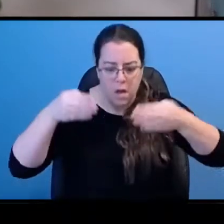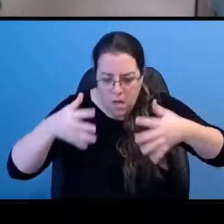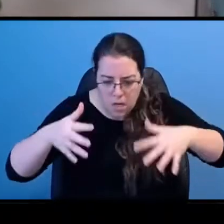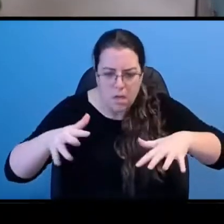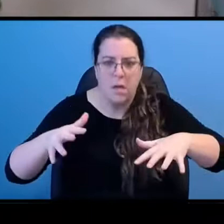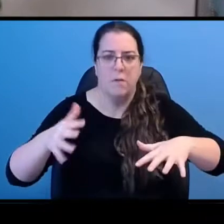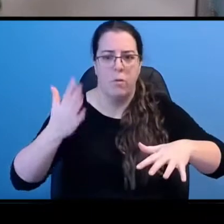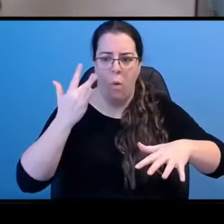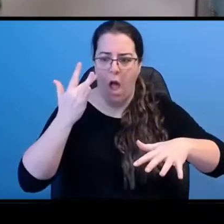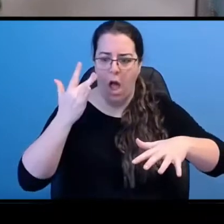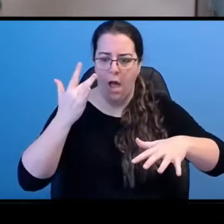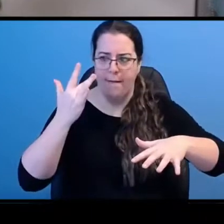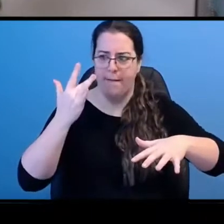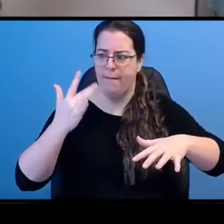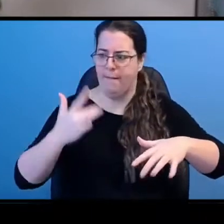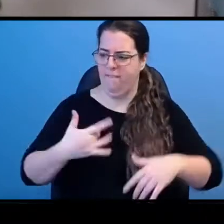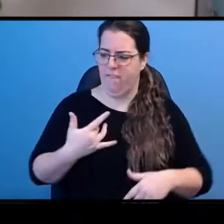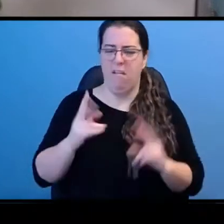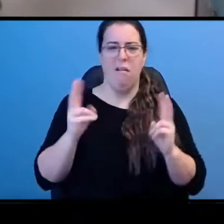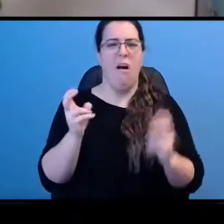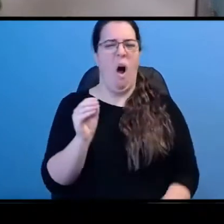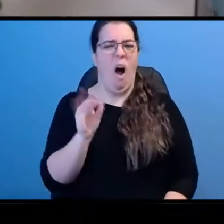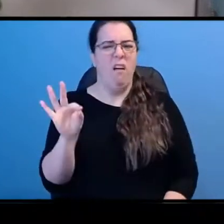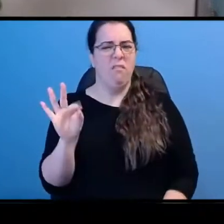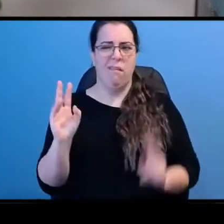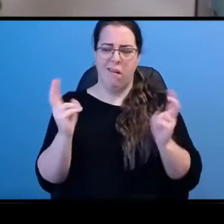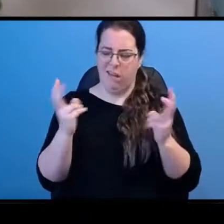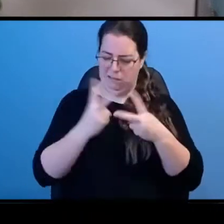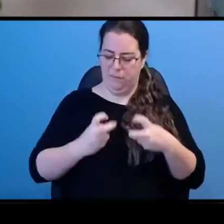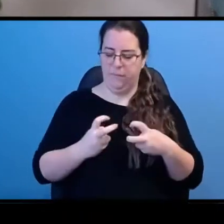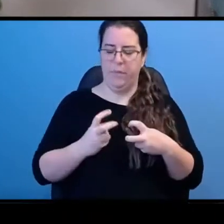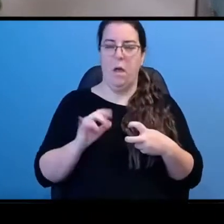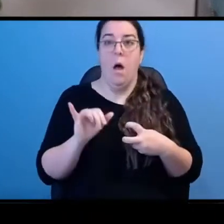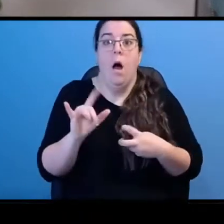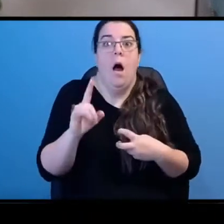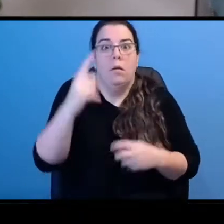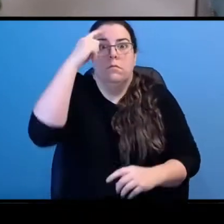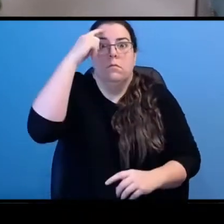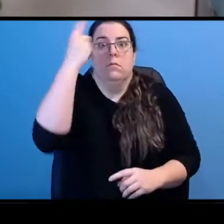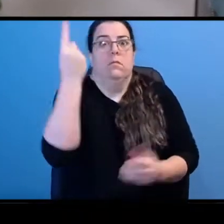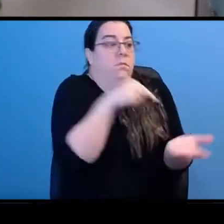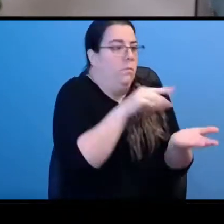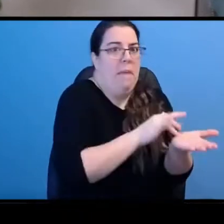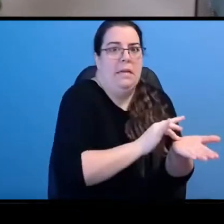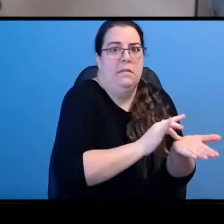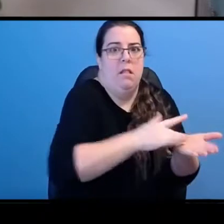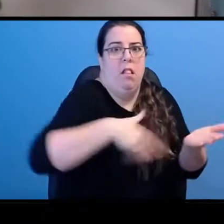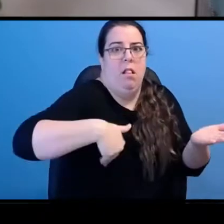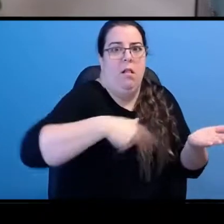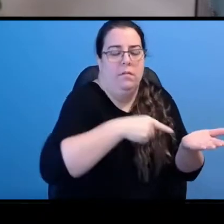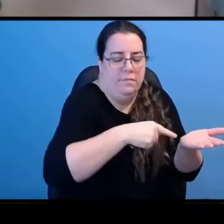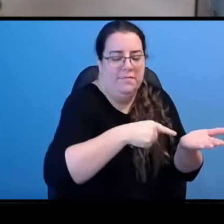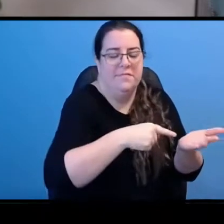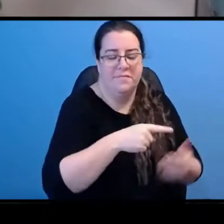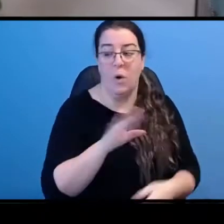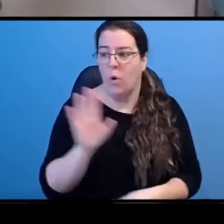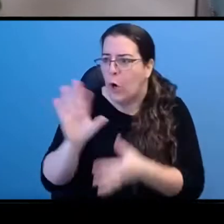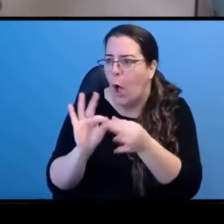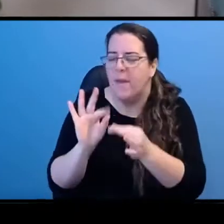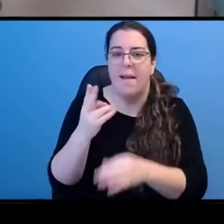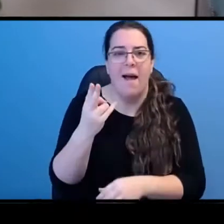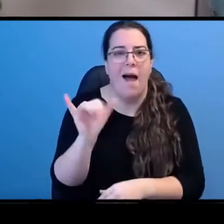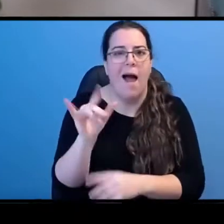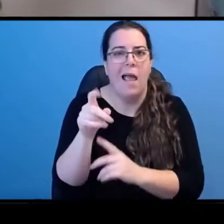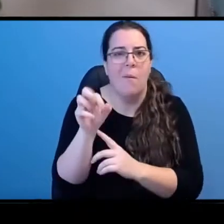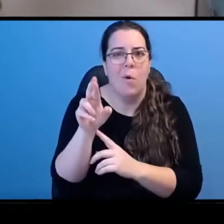I myself today? Oh, I know why. Or like you said, I can be in hyper focus for hours and all of a sudden I'll be like,